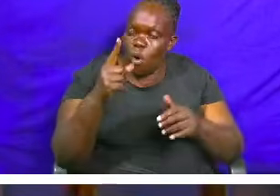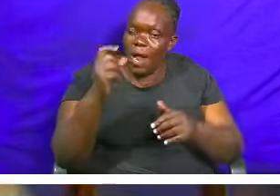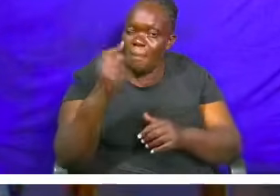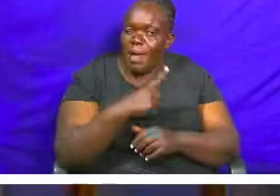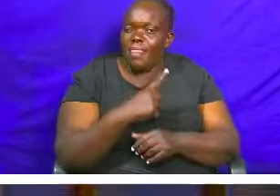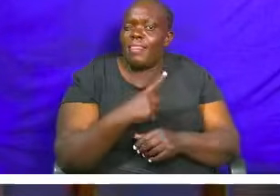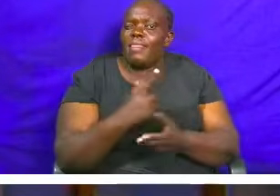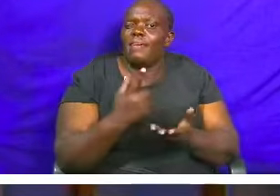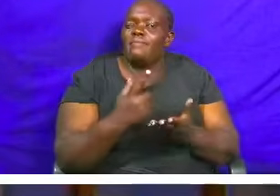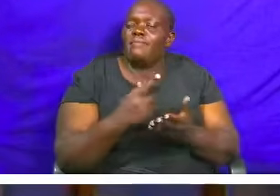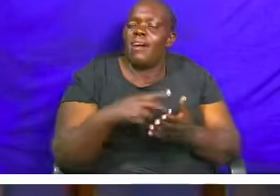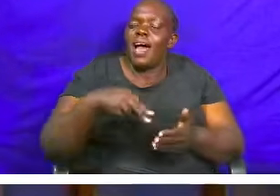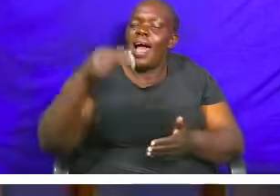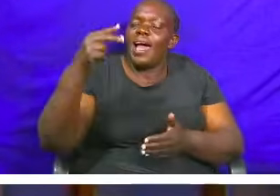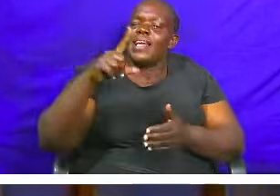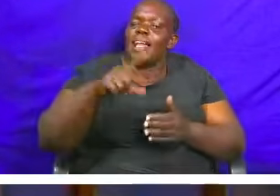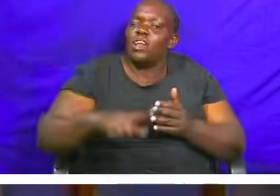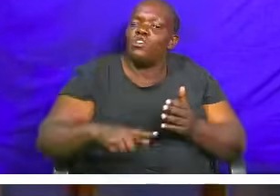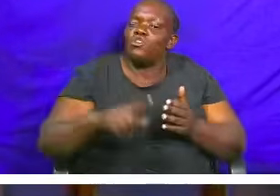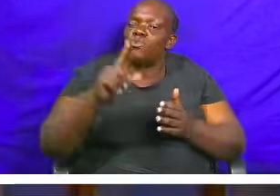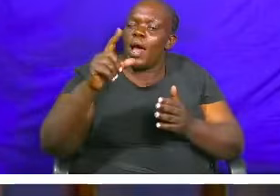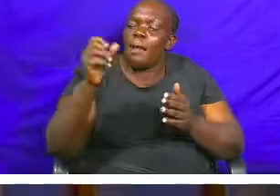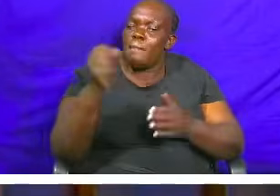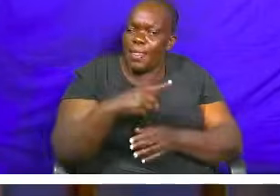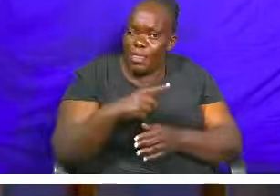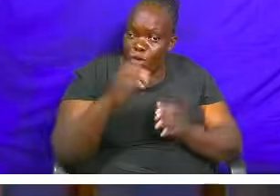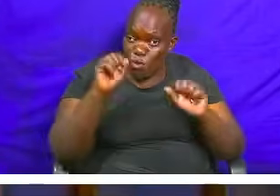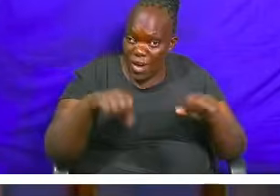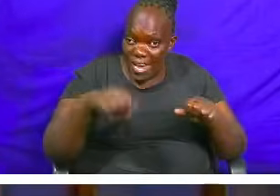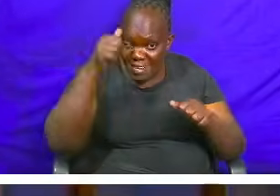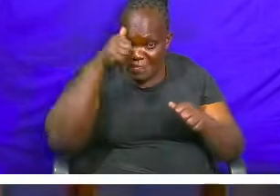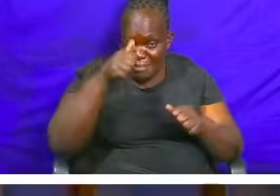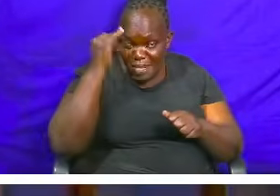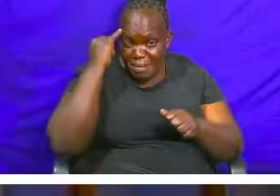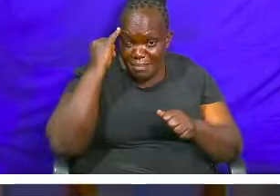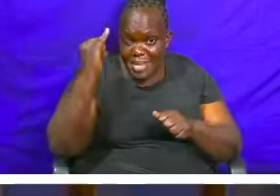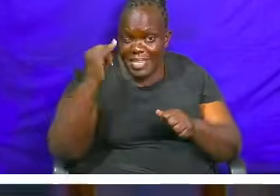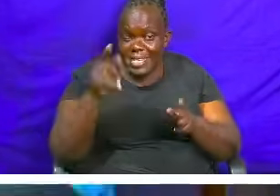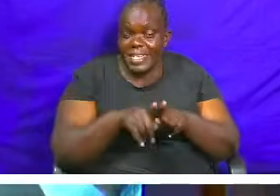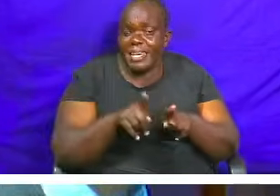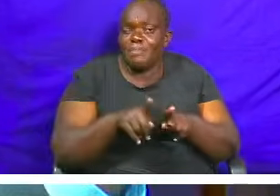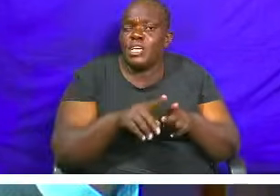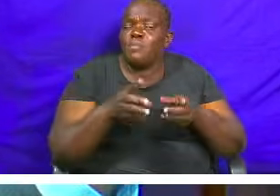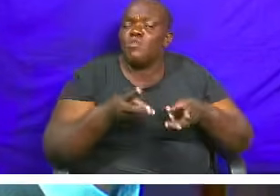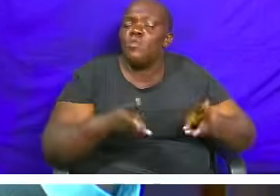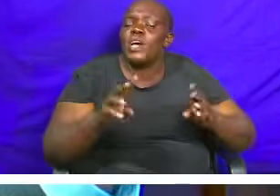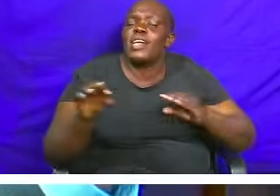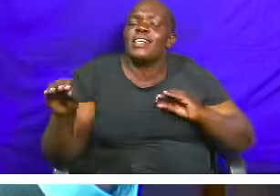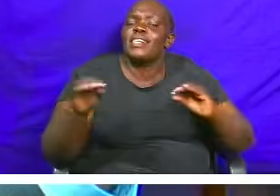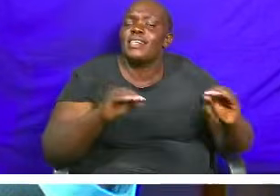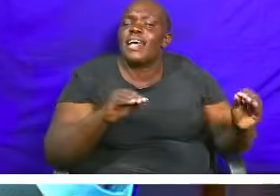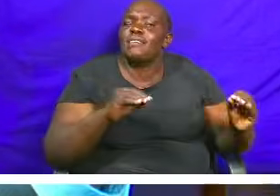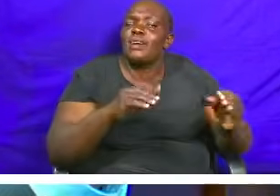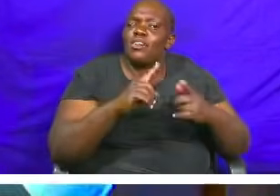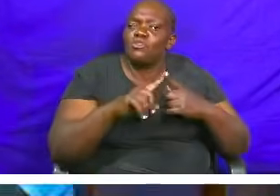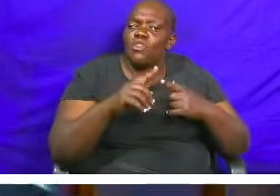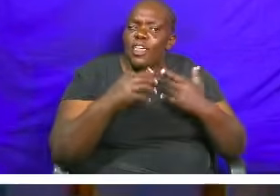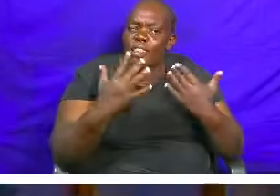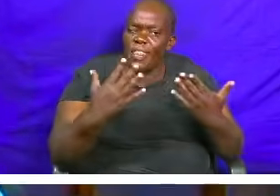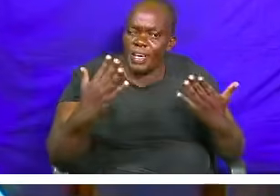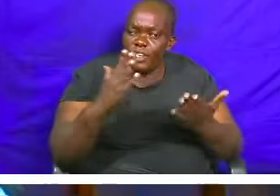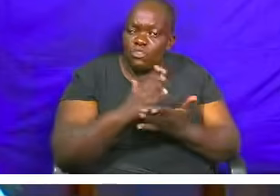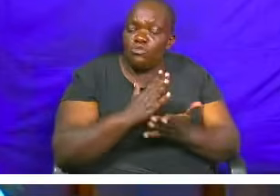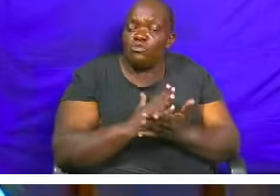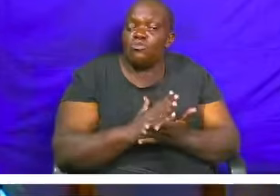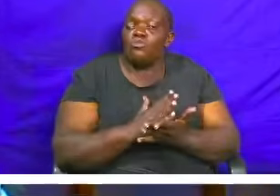the highs and lows within the month. Yeah. So you can imagine the same effect will be transferred to the products. That would have been So there's a huge